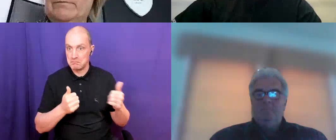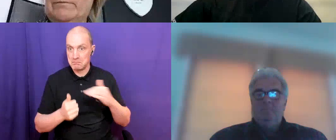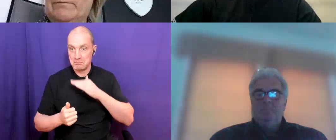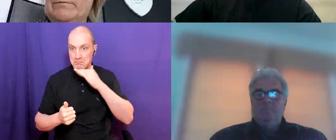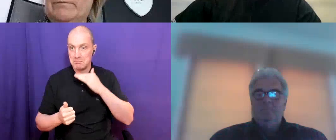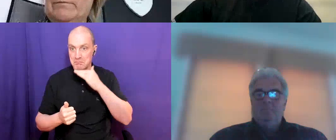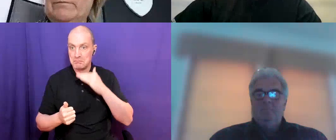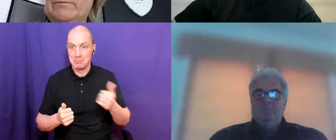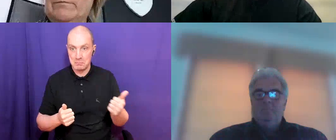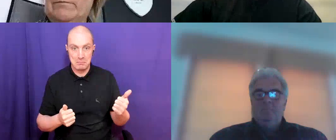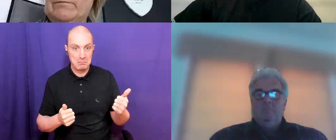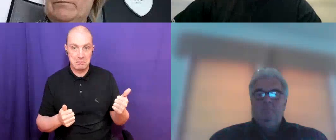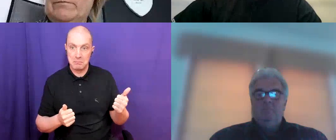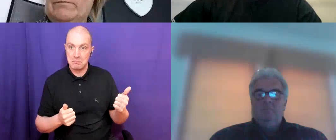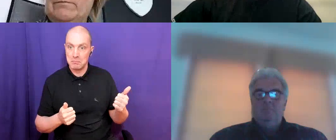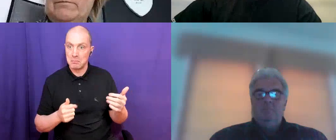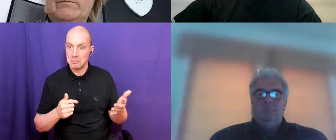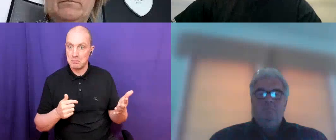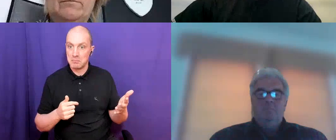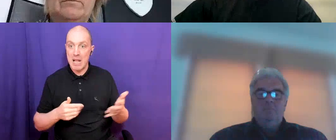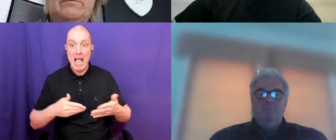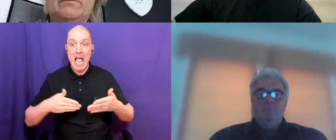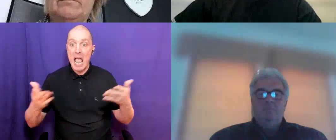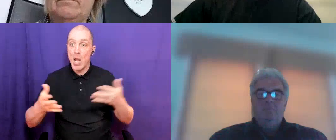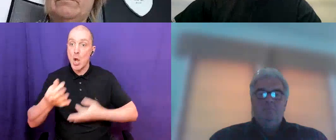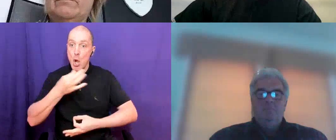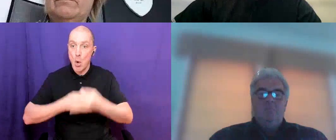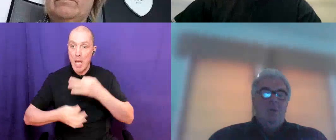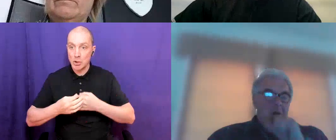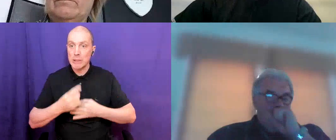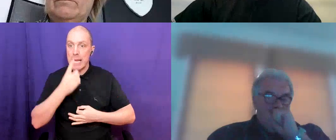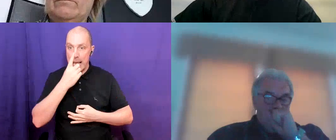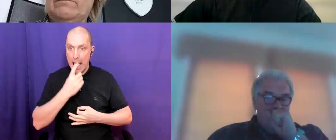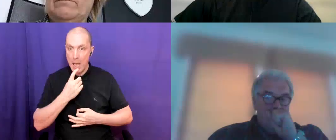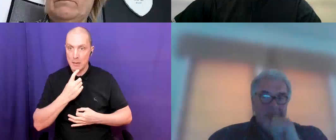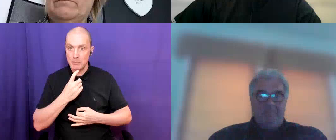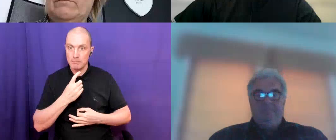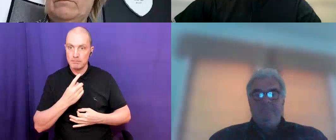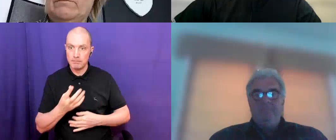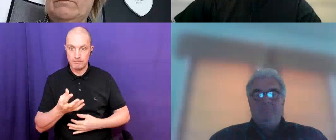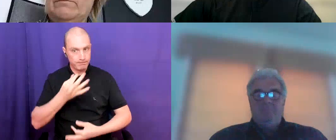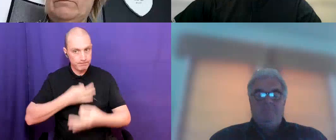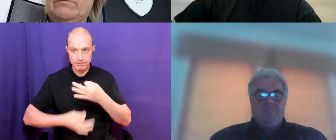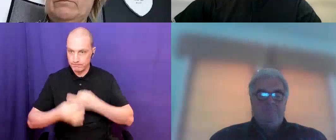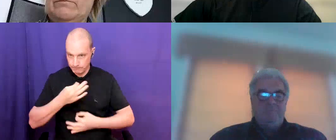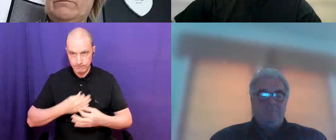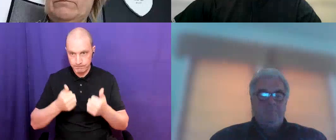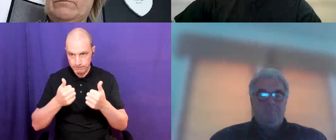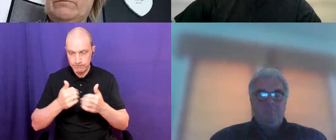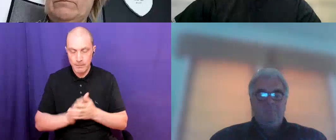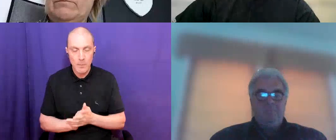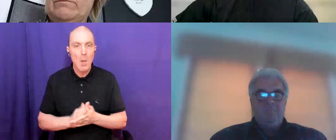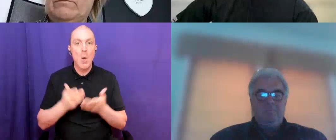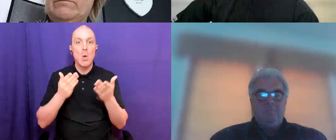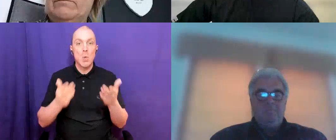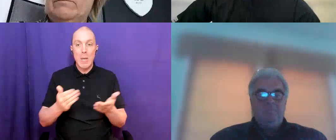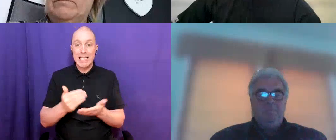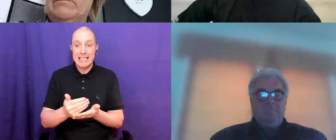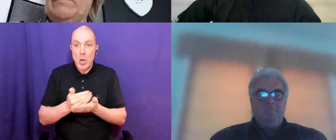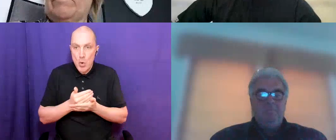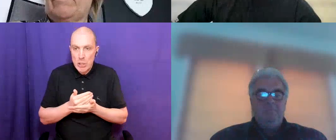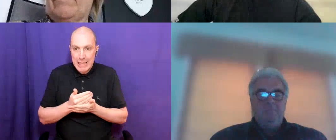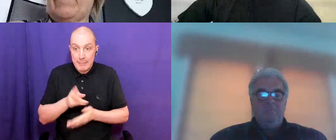any queries that arise later. Okay. So just continuing on with some of those security arrangements, in